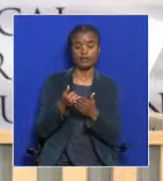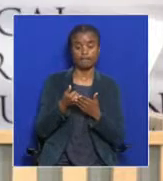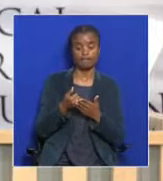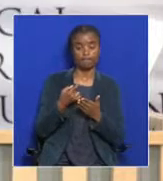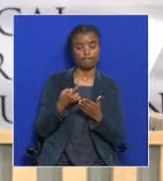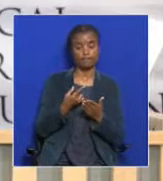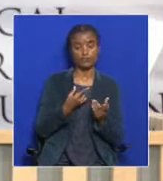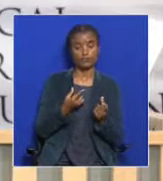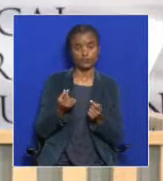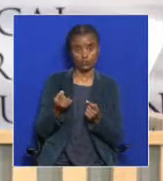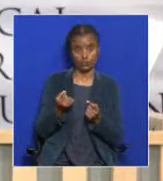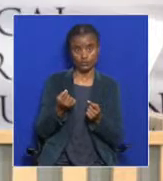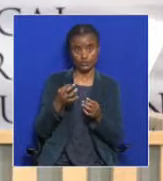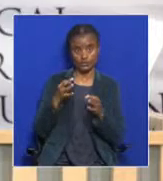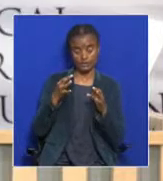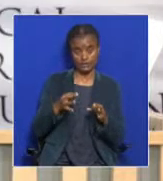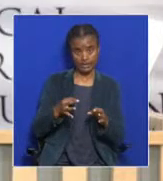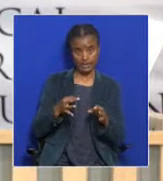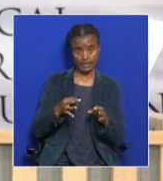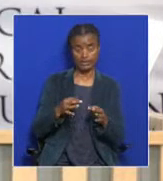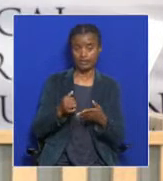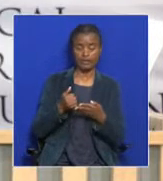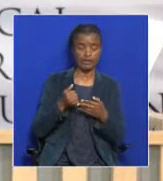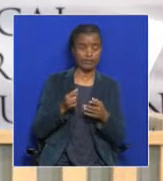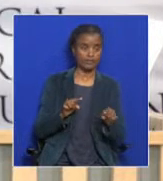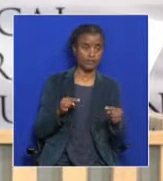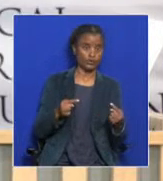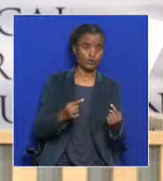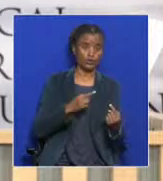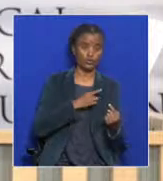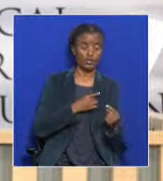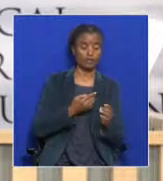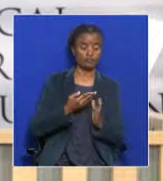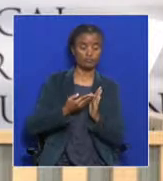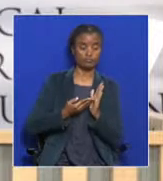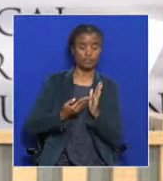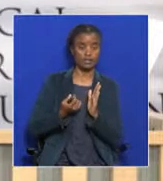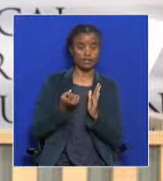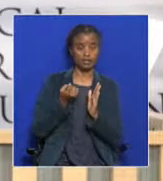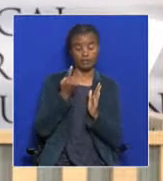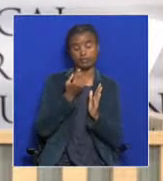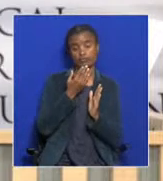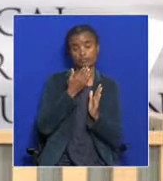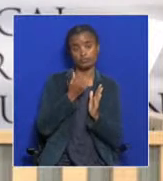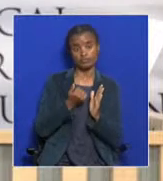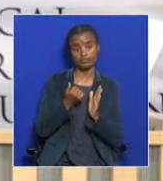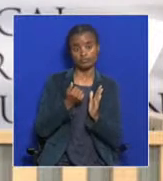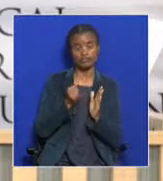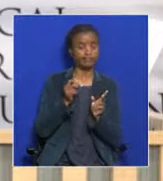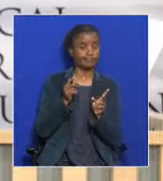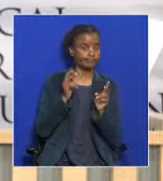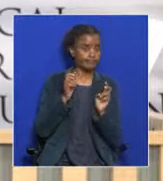Because his presentation, as I understand it, Colonel, listen to me and properly and correct me where I'm wrong,